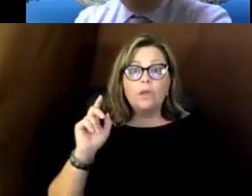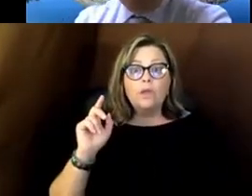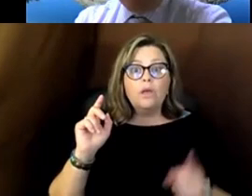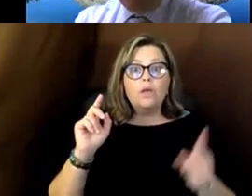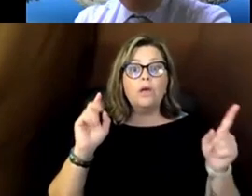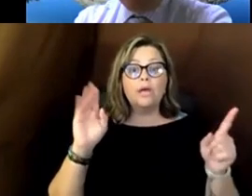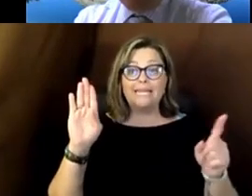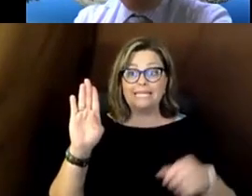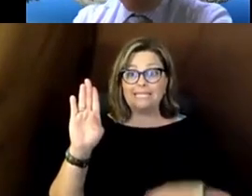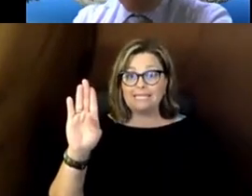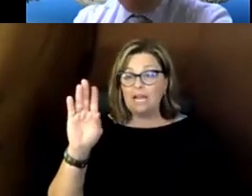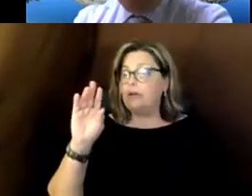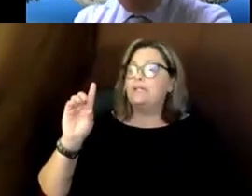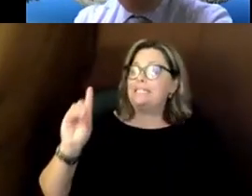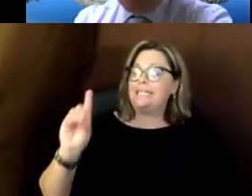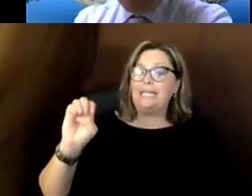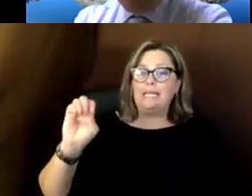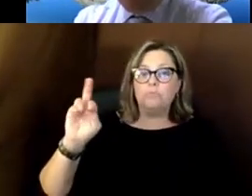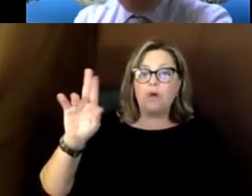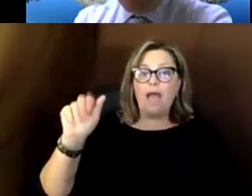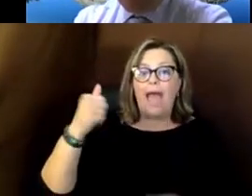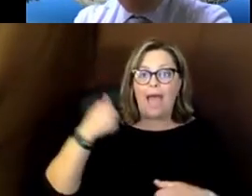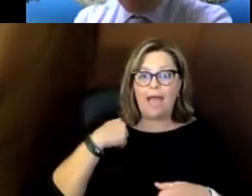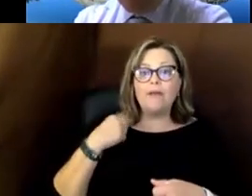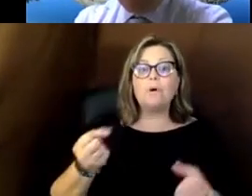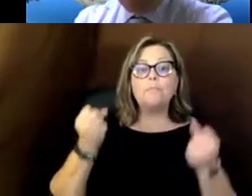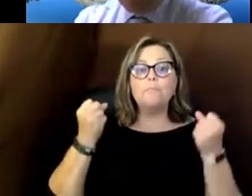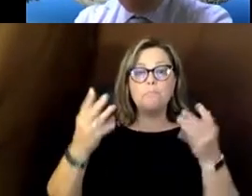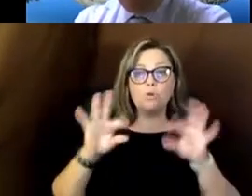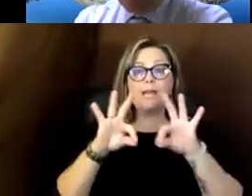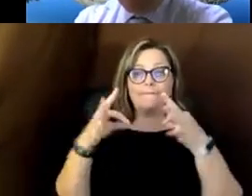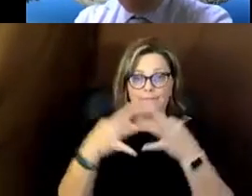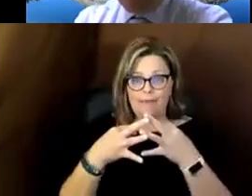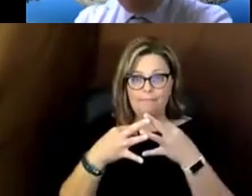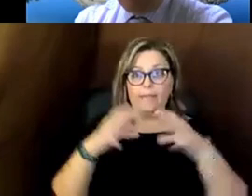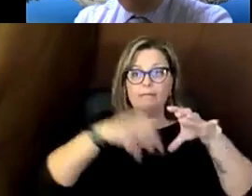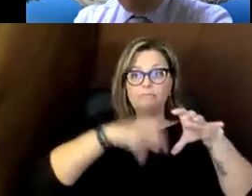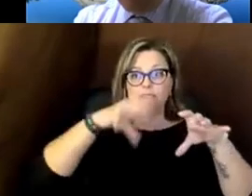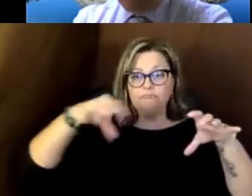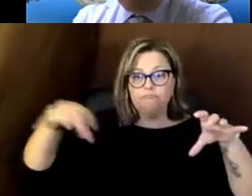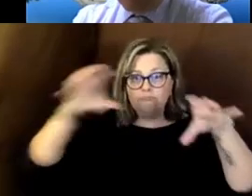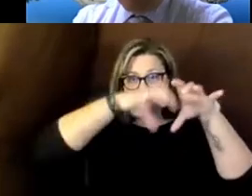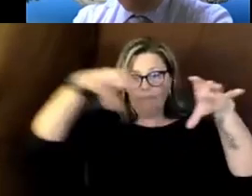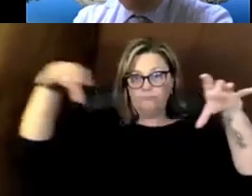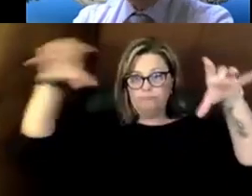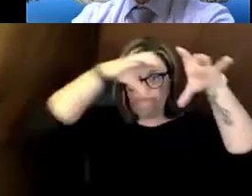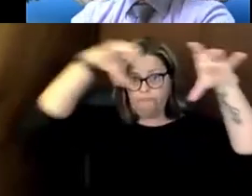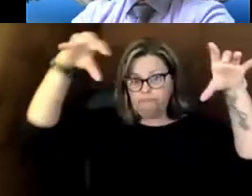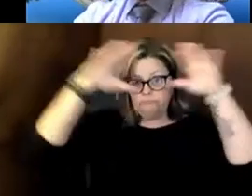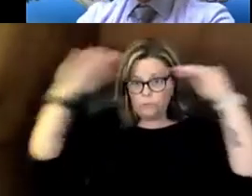some multifamily housing units that are going back into Paradise. As you